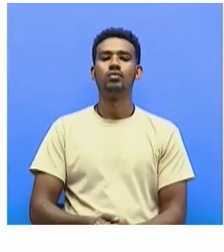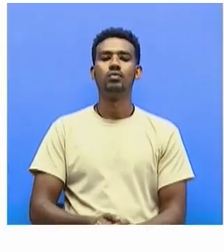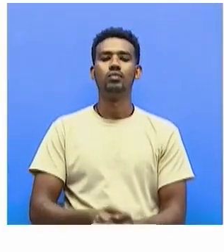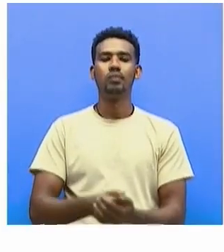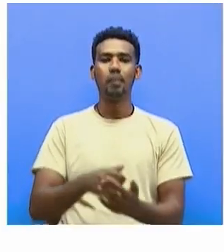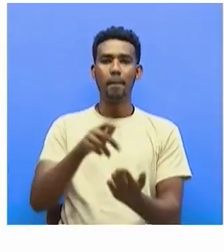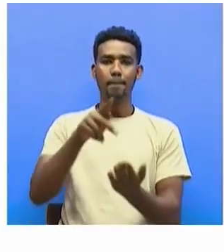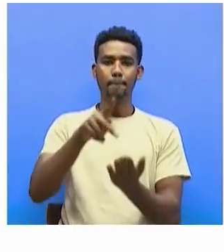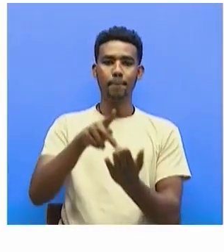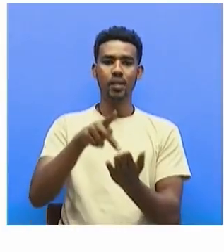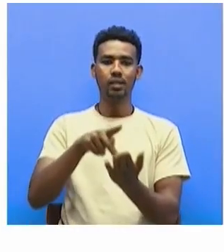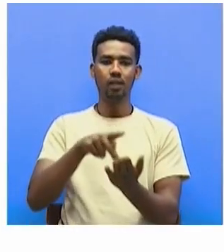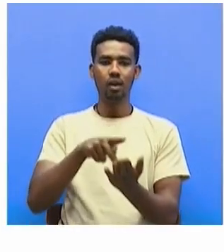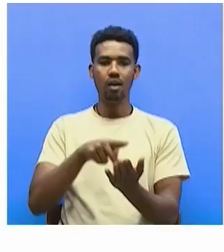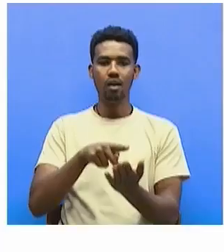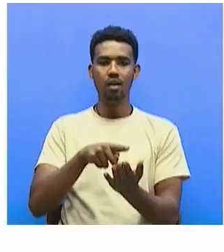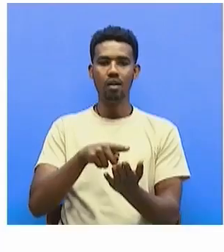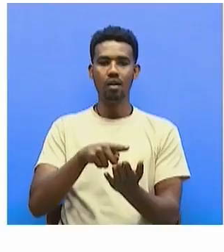pizza